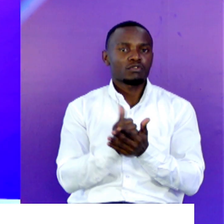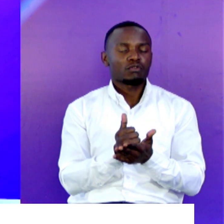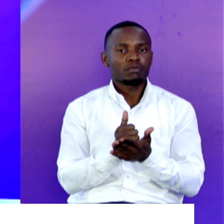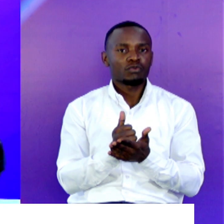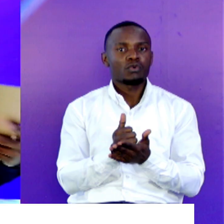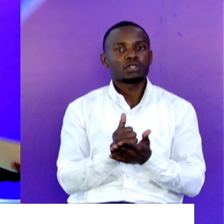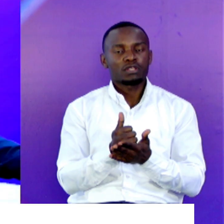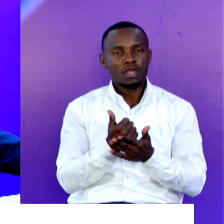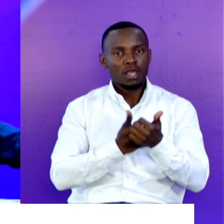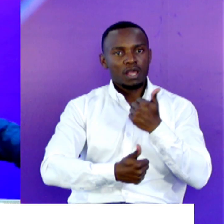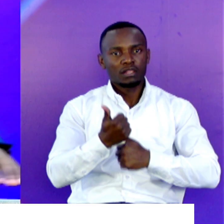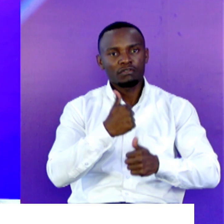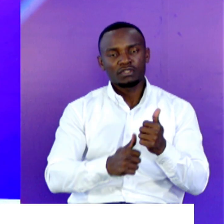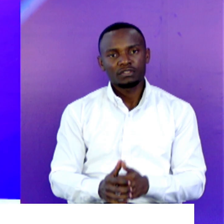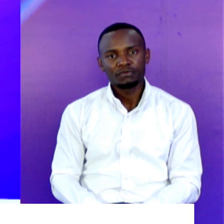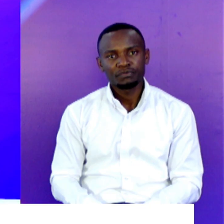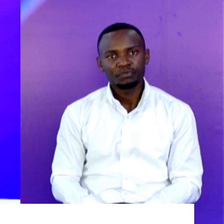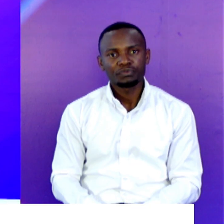recruitment exercises.